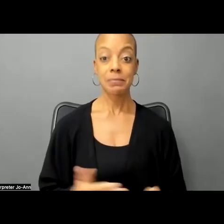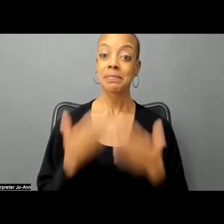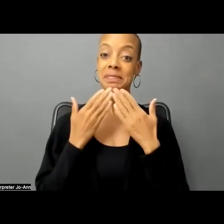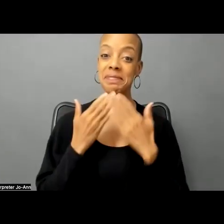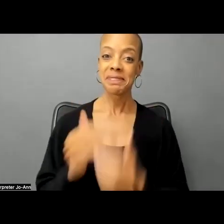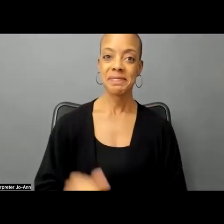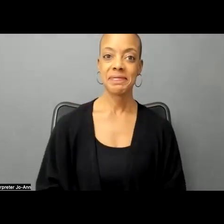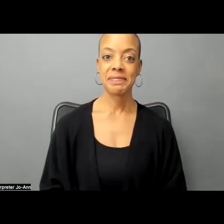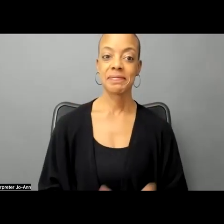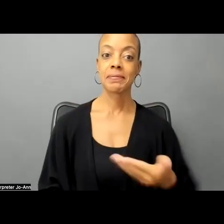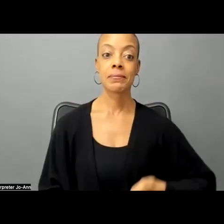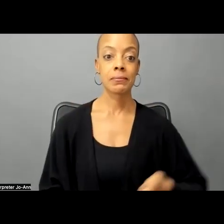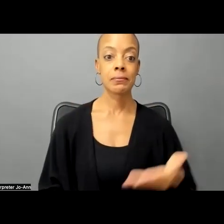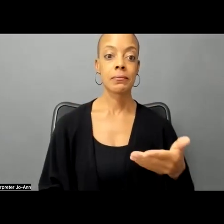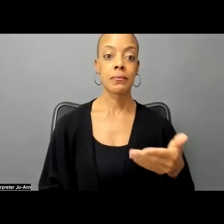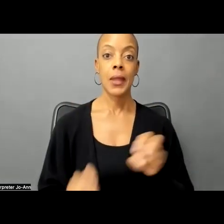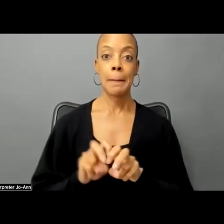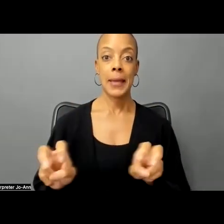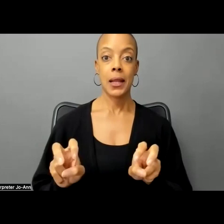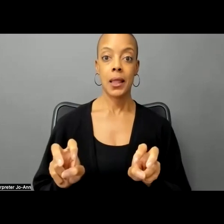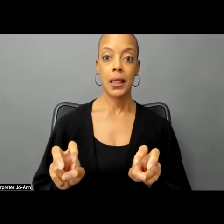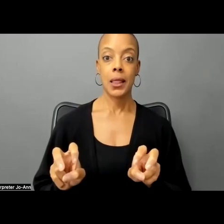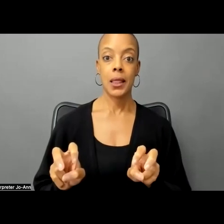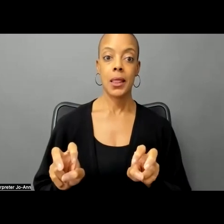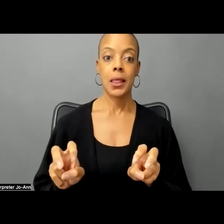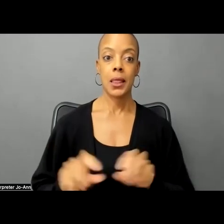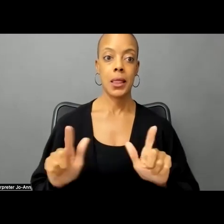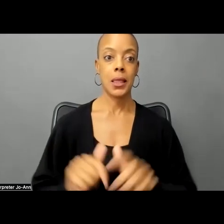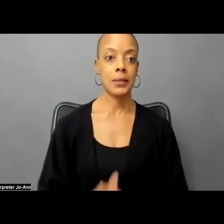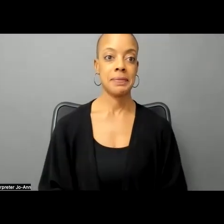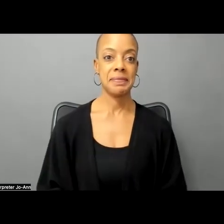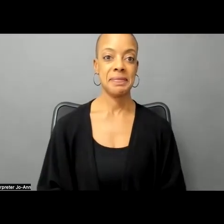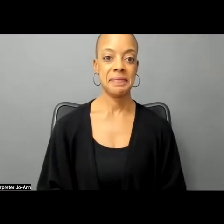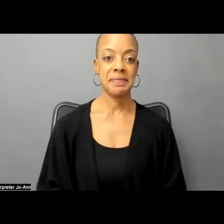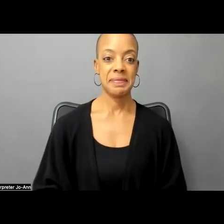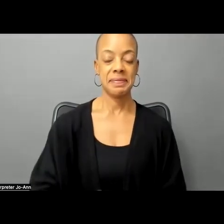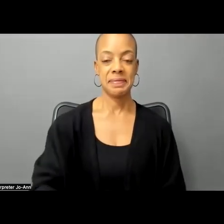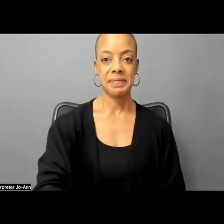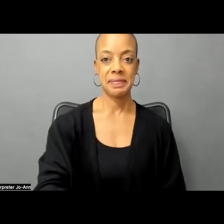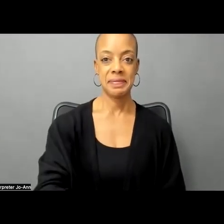like to invite the panel up, if that's okay.